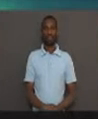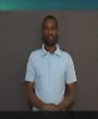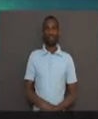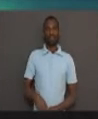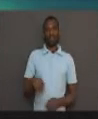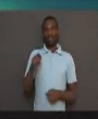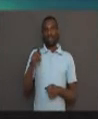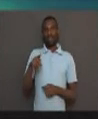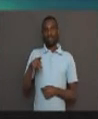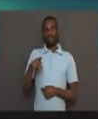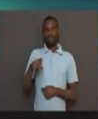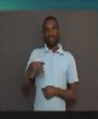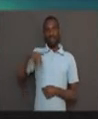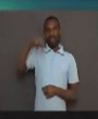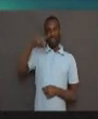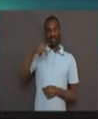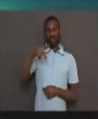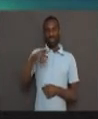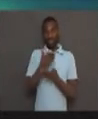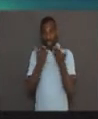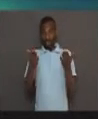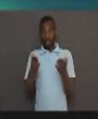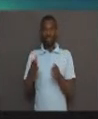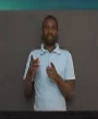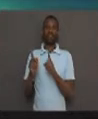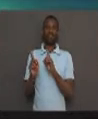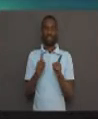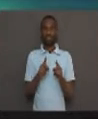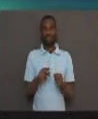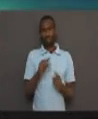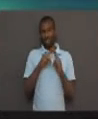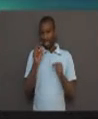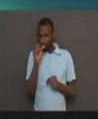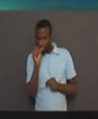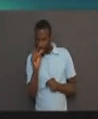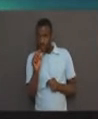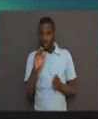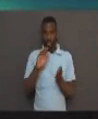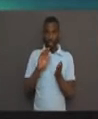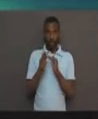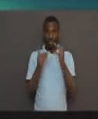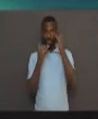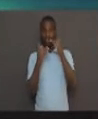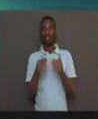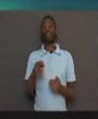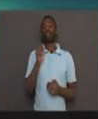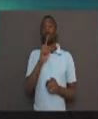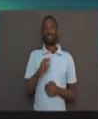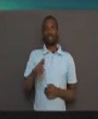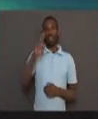Phosphorescent materials sometimes include small quantities of